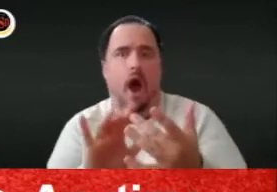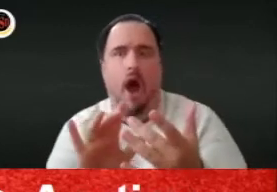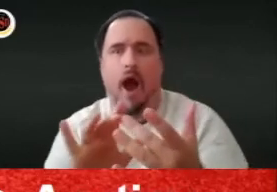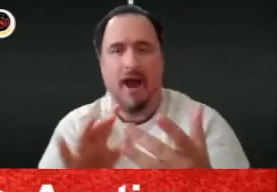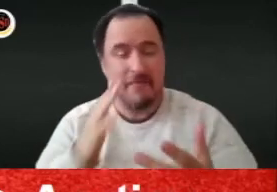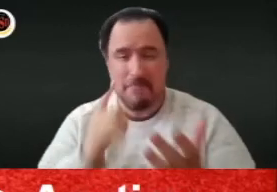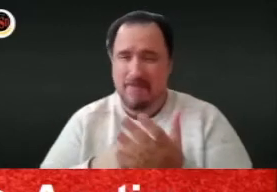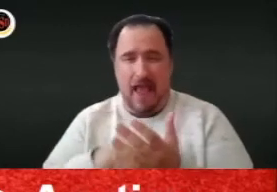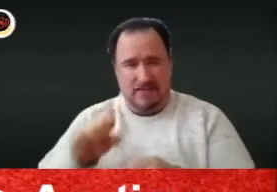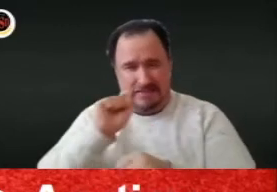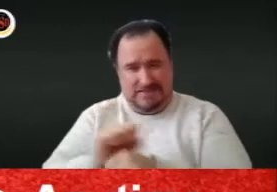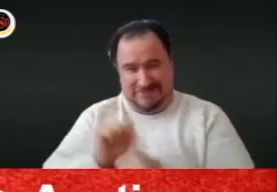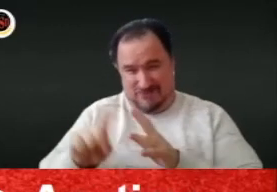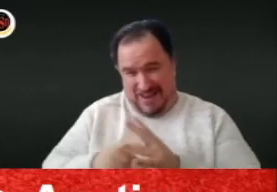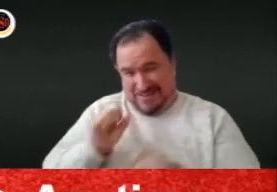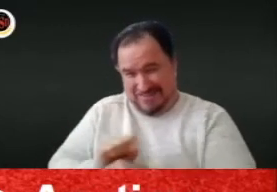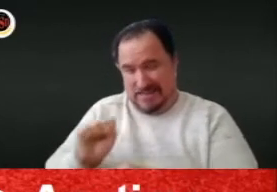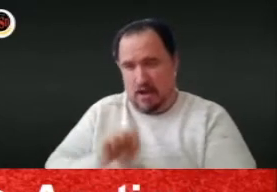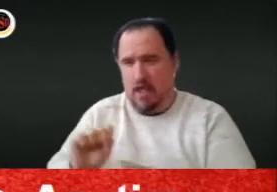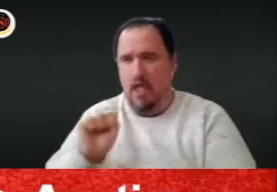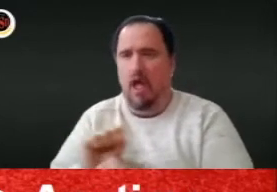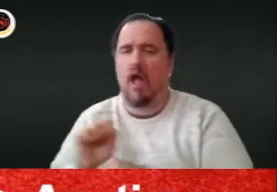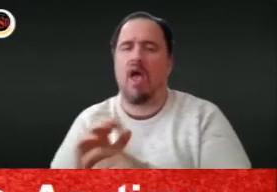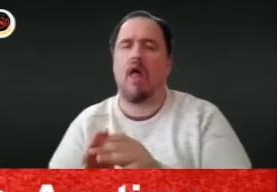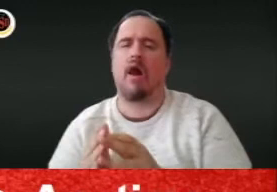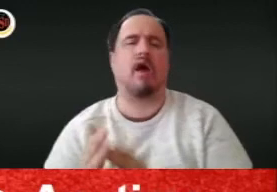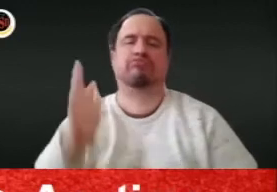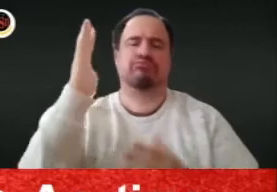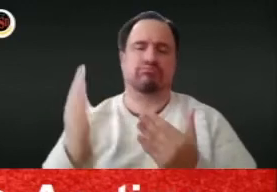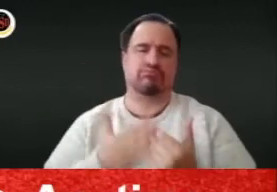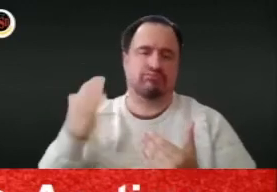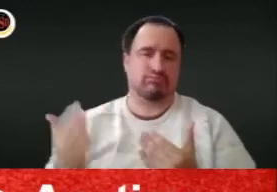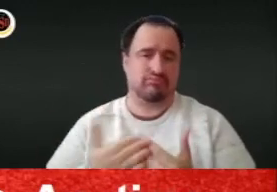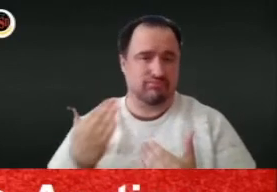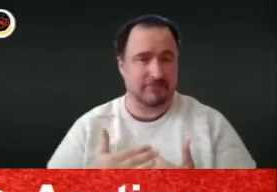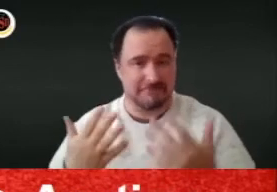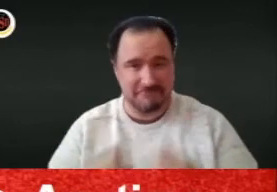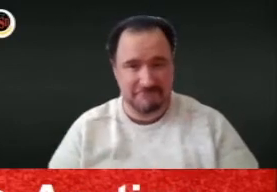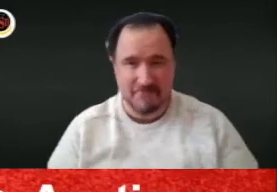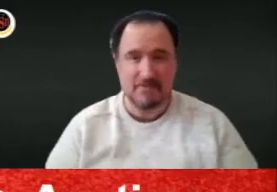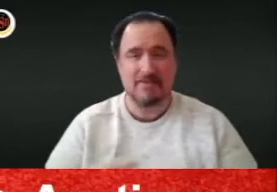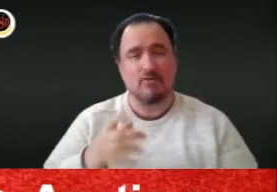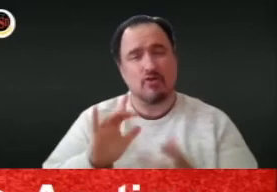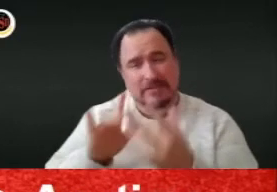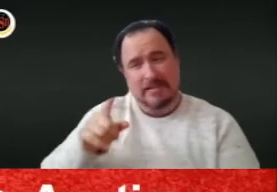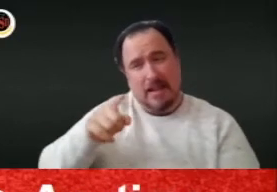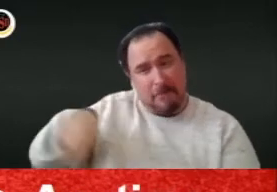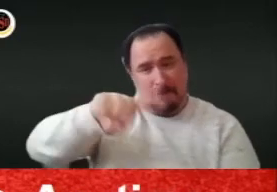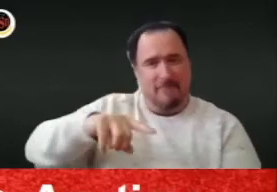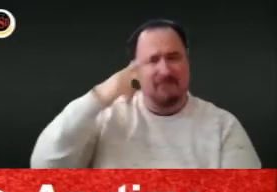of people in the community because they have various amounts of work, various kinds of work that could be